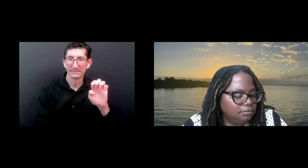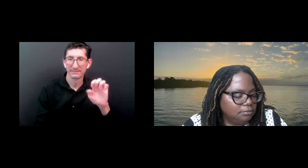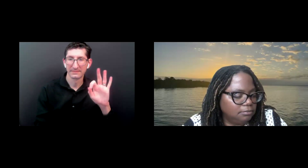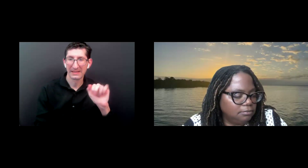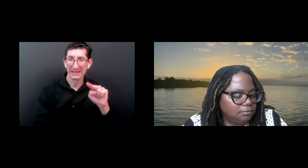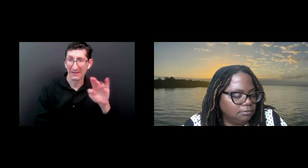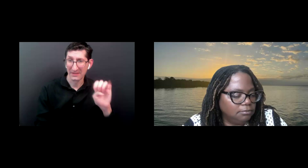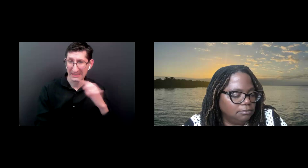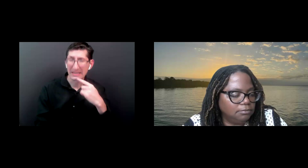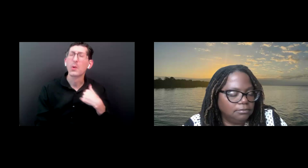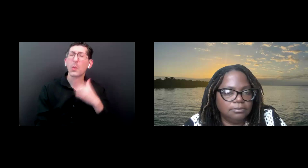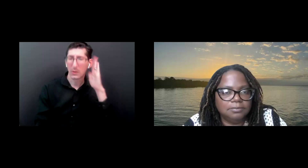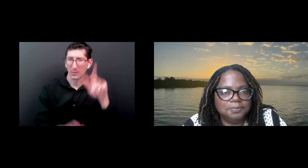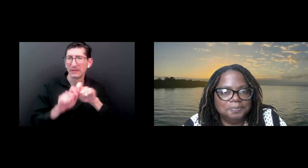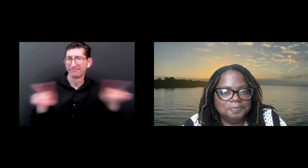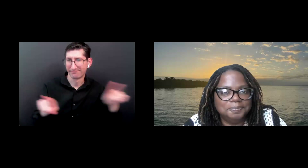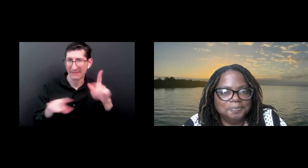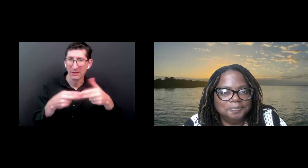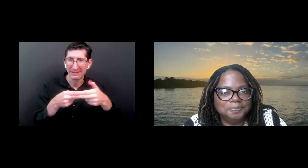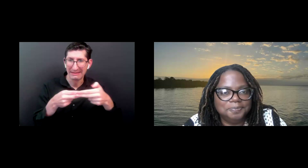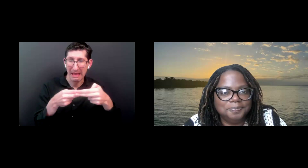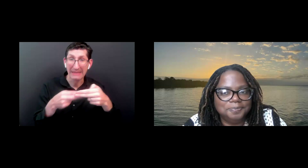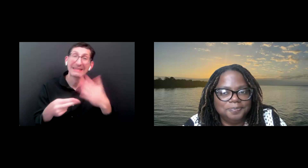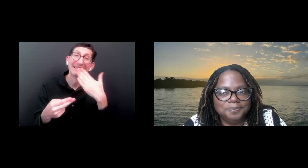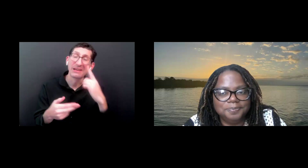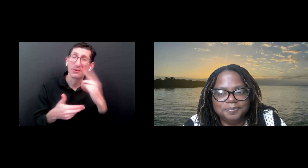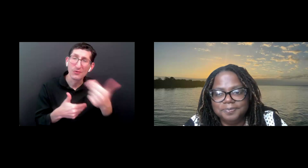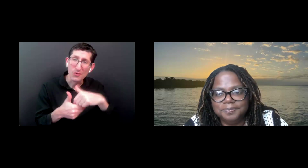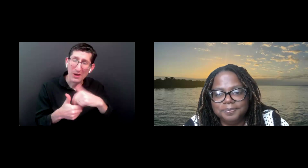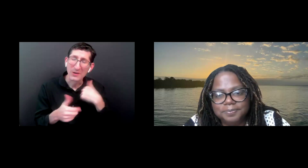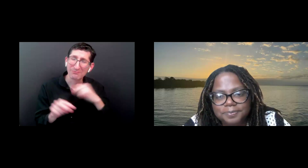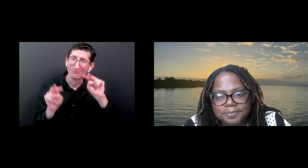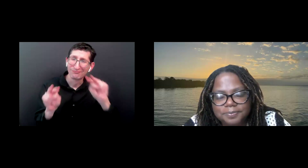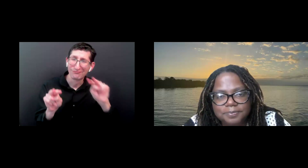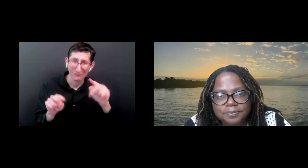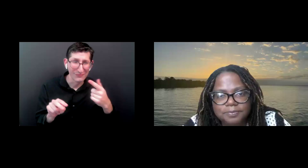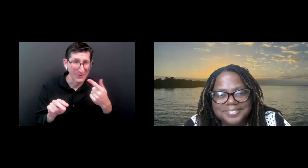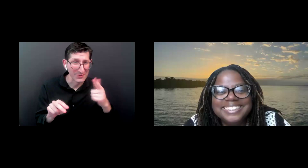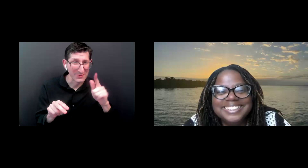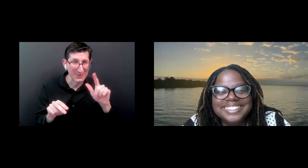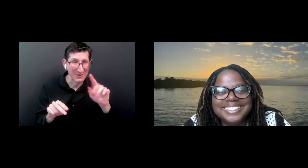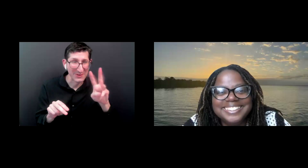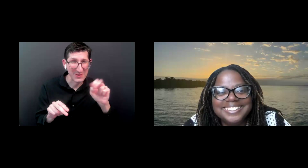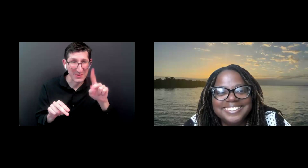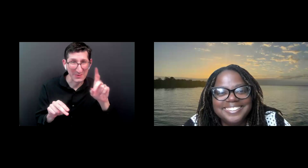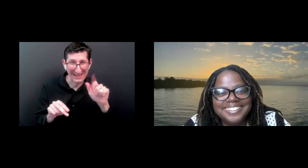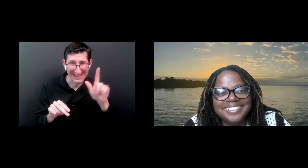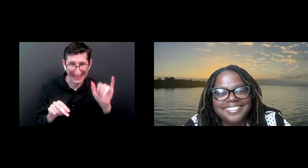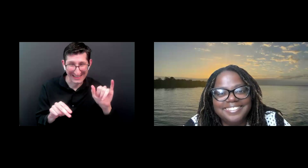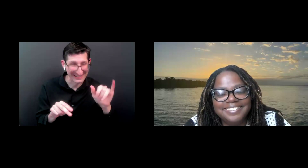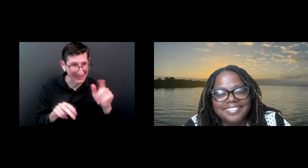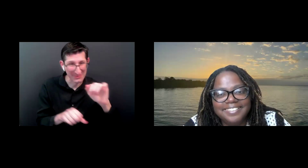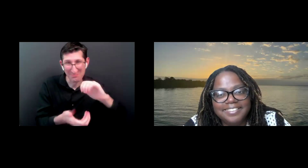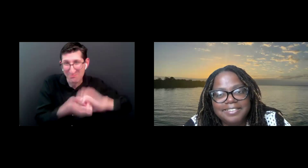thank you so much for everyone joining us today. And we look forward of course, Gwendolyn, to work again with you. So